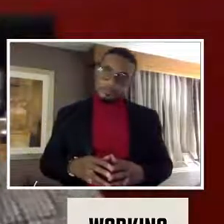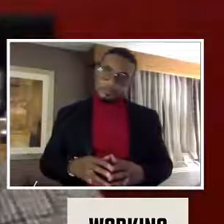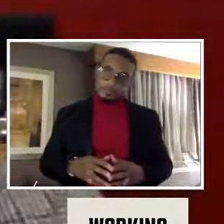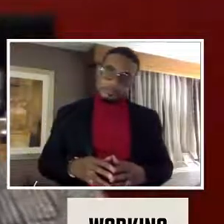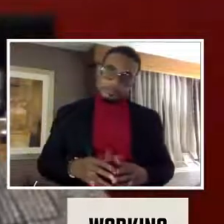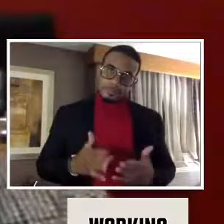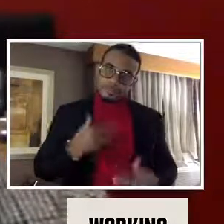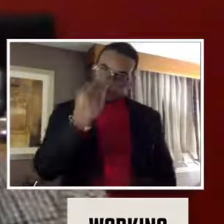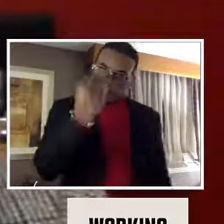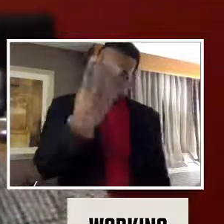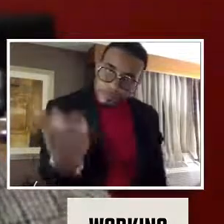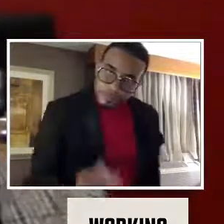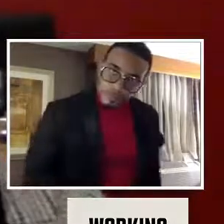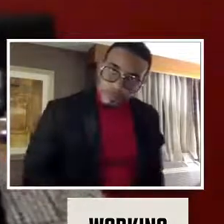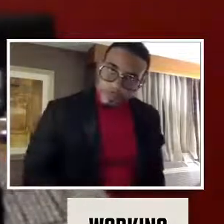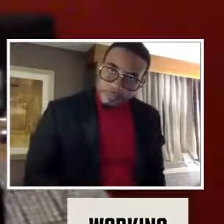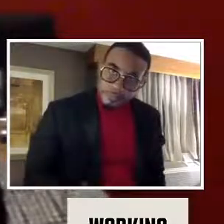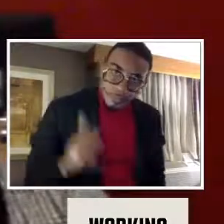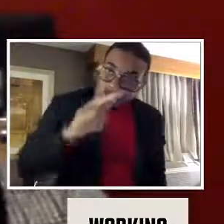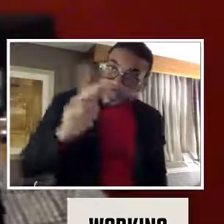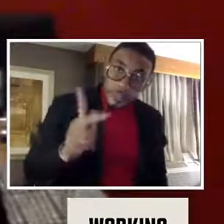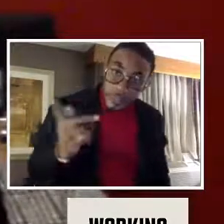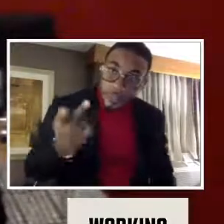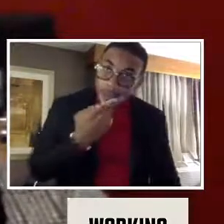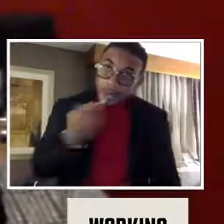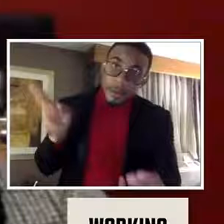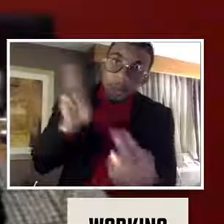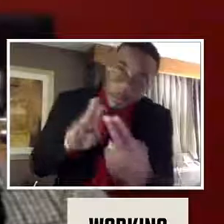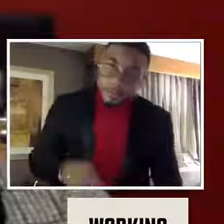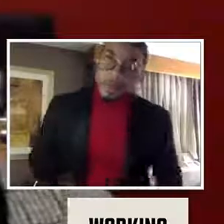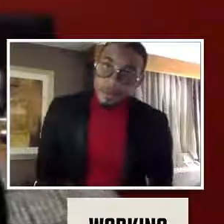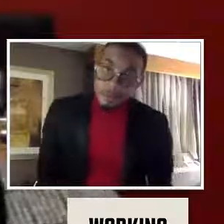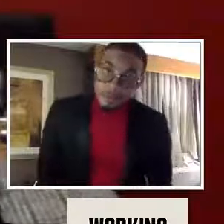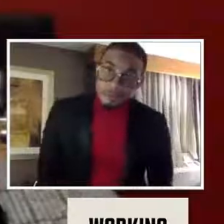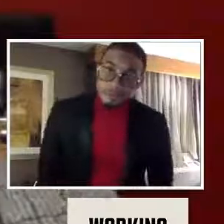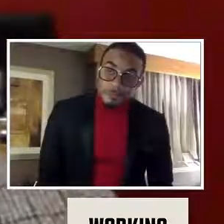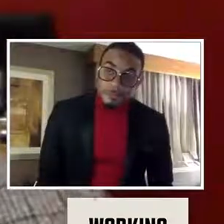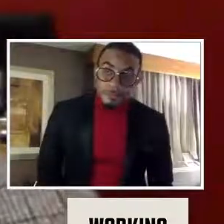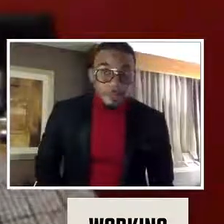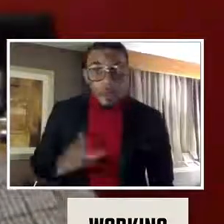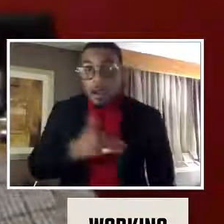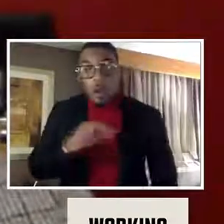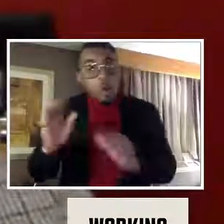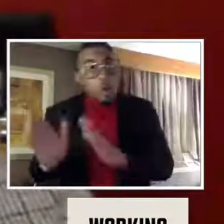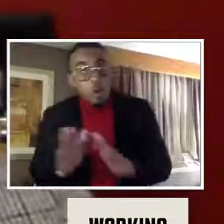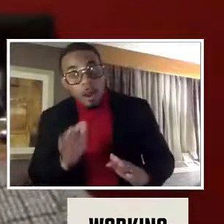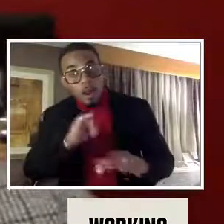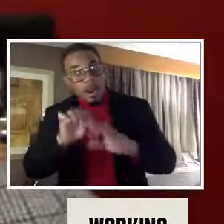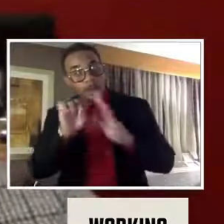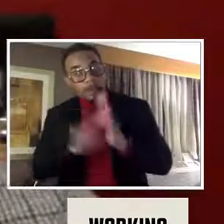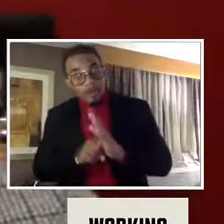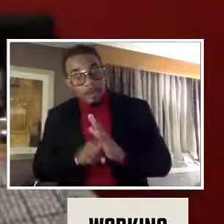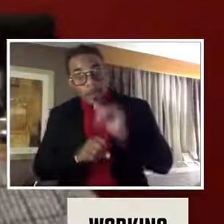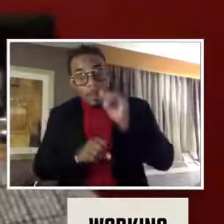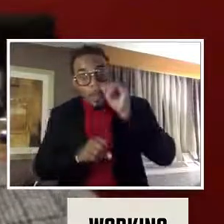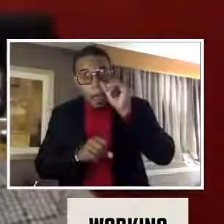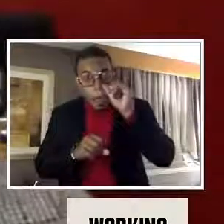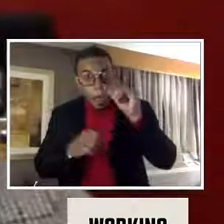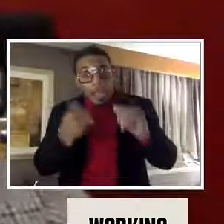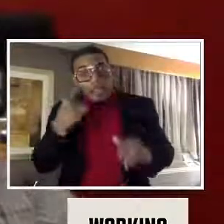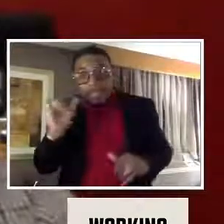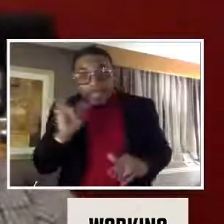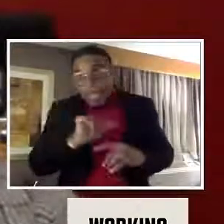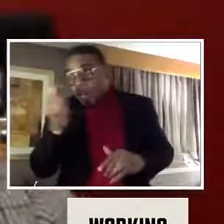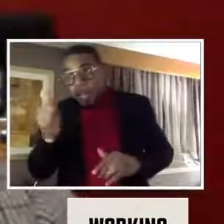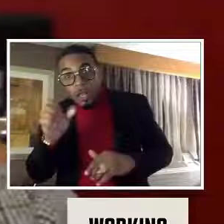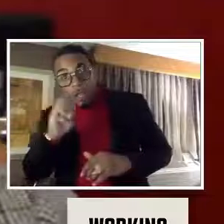And let me tell you something, Philadelphia is coming right back at him. Our organizers in our state, just like in